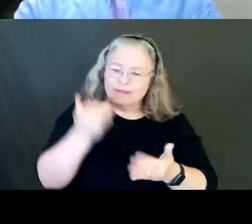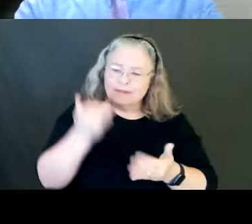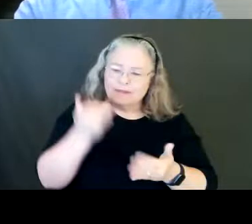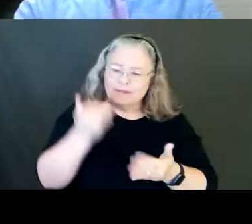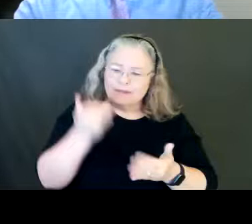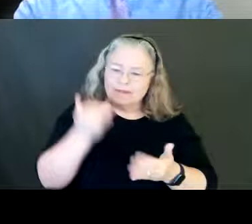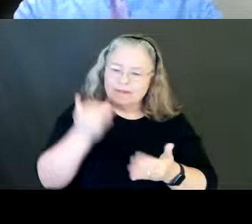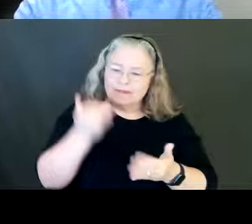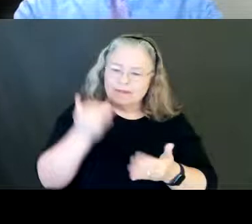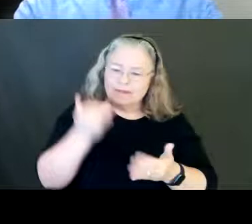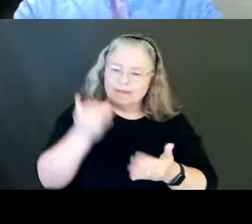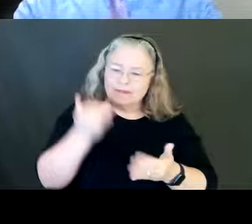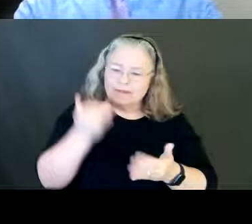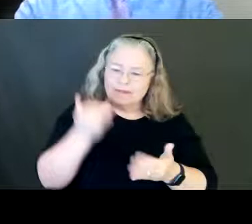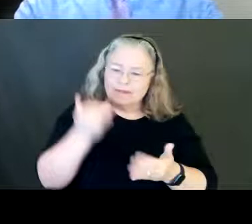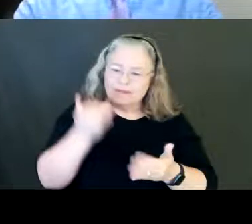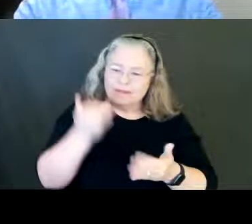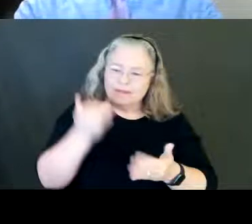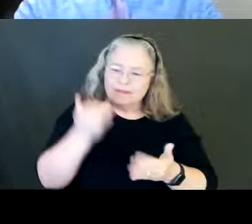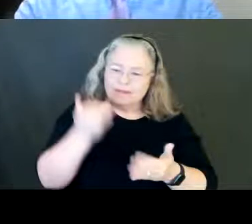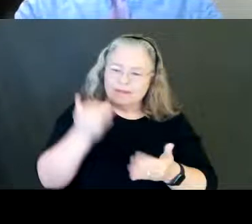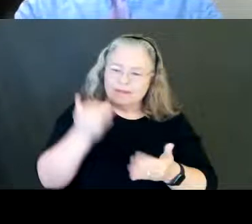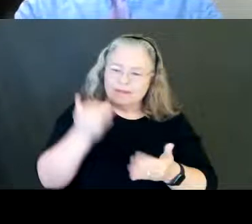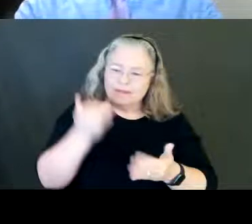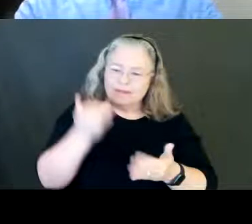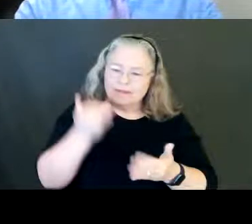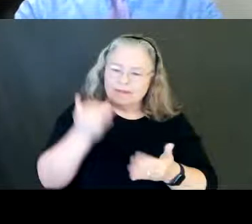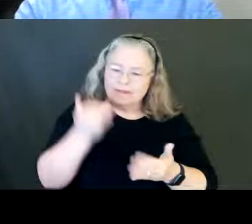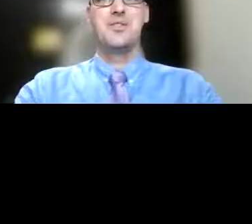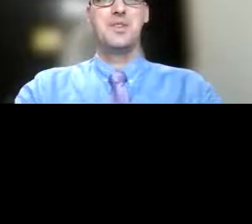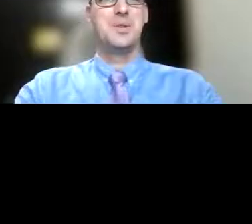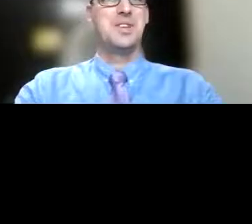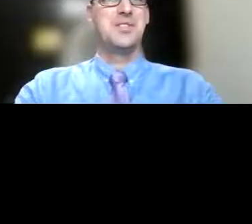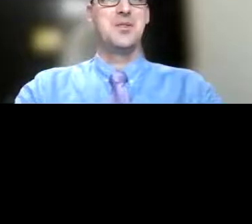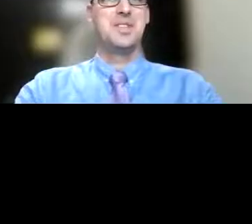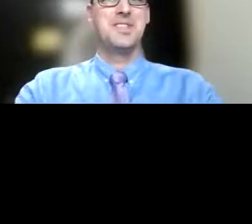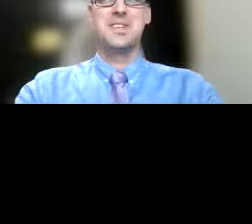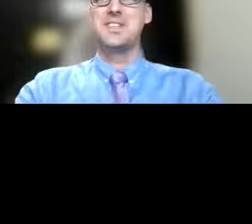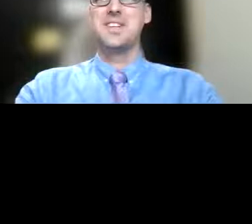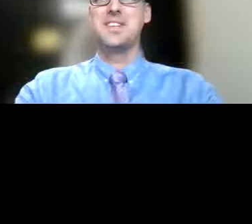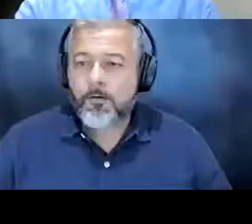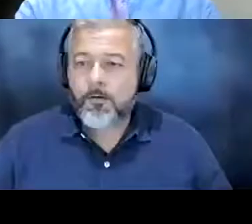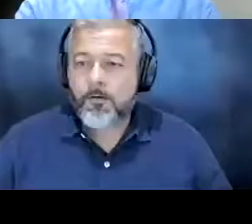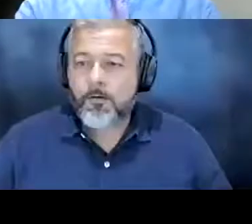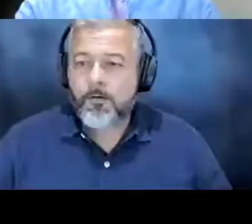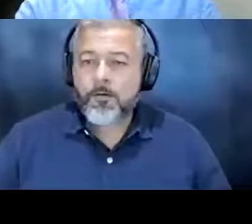And so I'll turn it back over to Tara to give an overview of human-centered